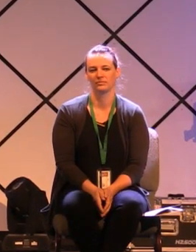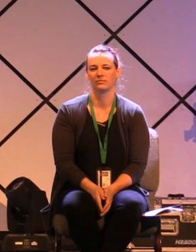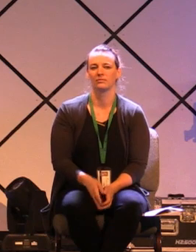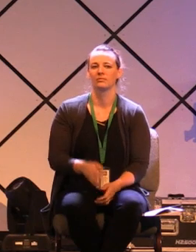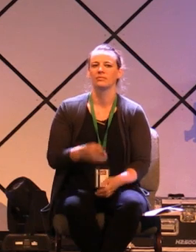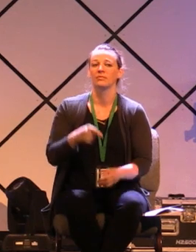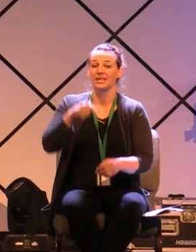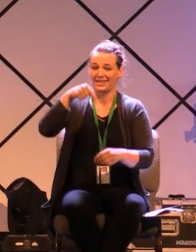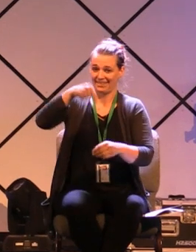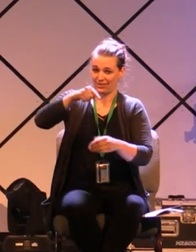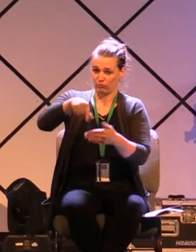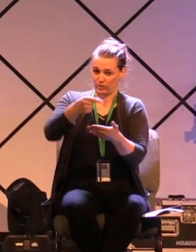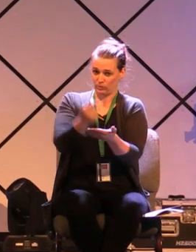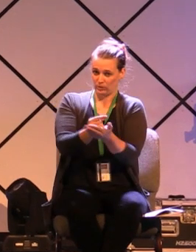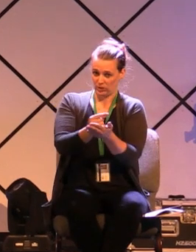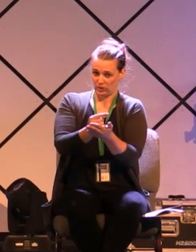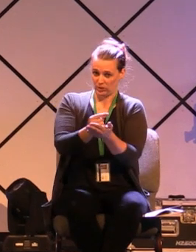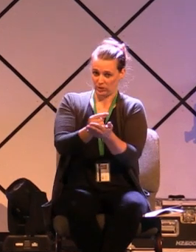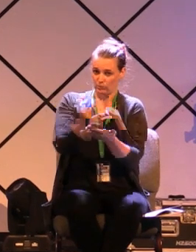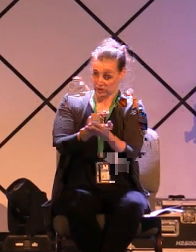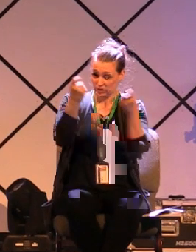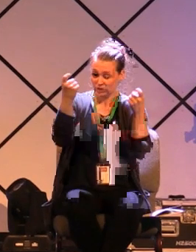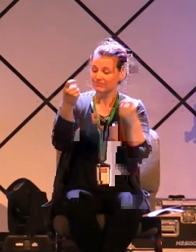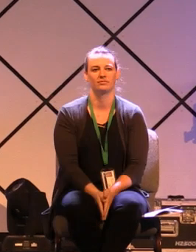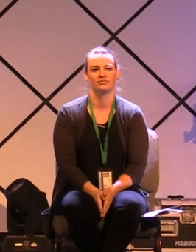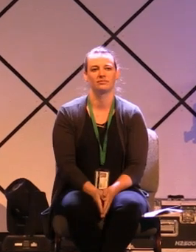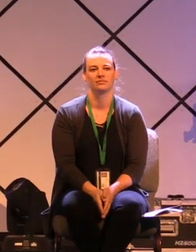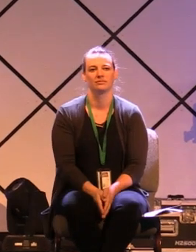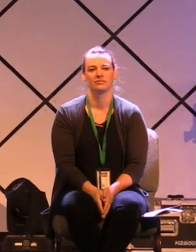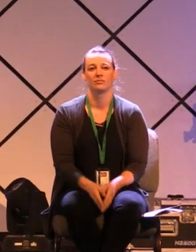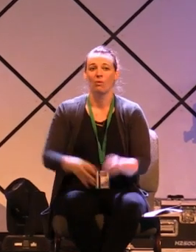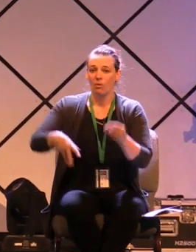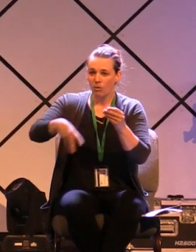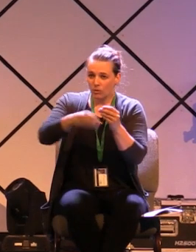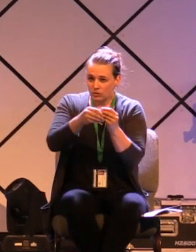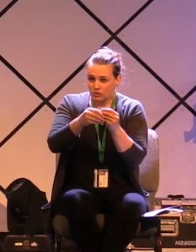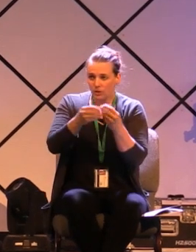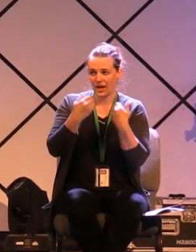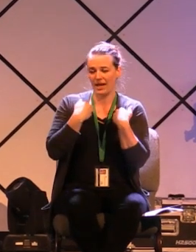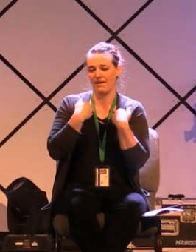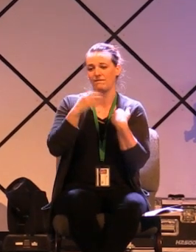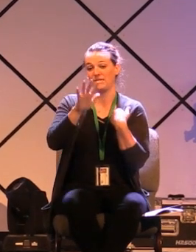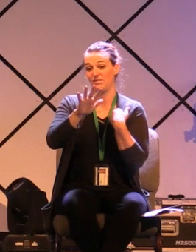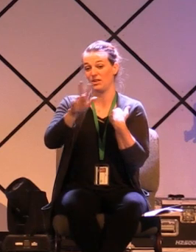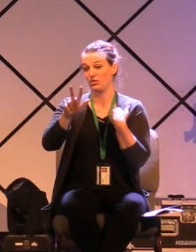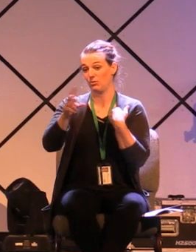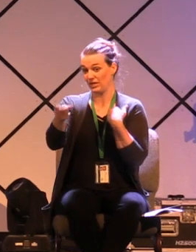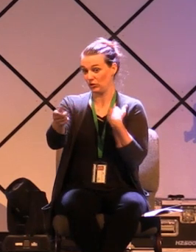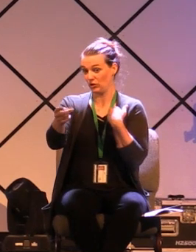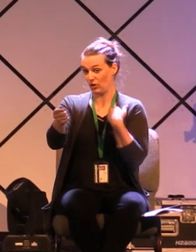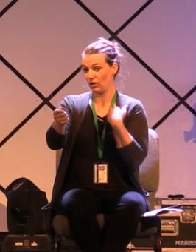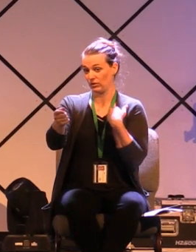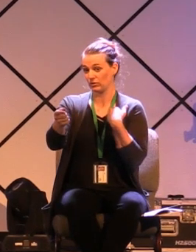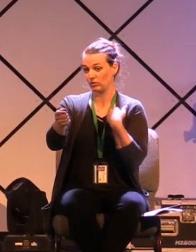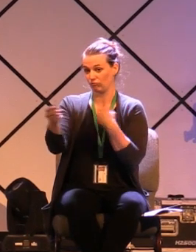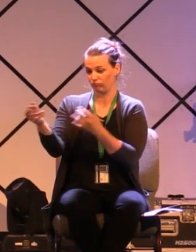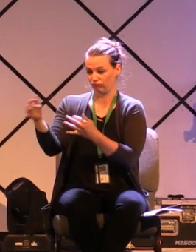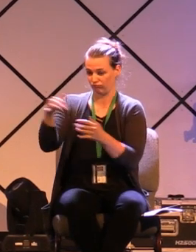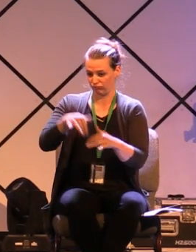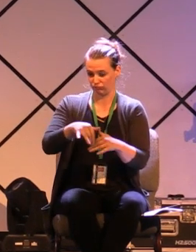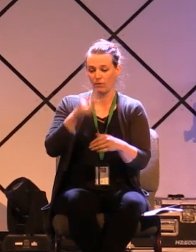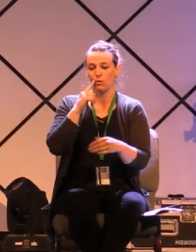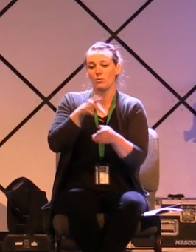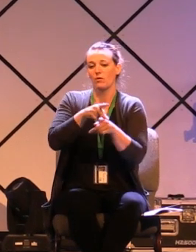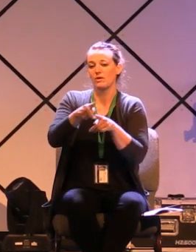And at this graduation ceremony, we're going to learn, in addition to that, we have 53 dogs matriculating to